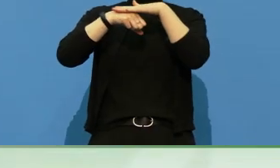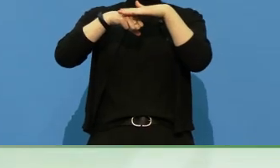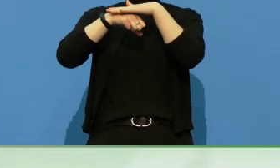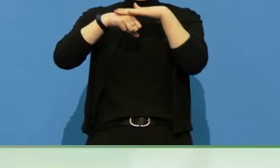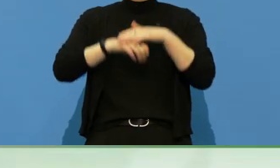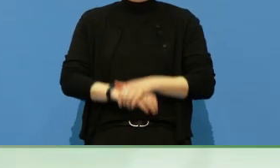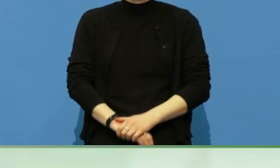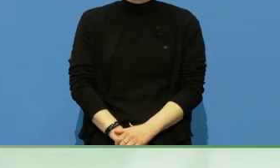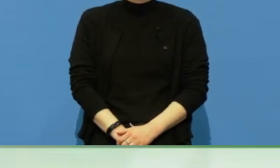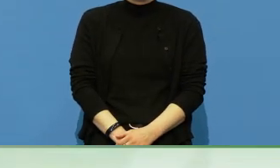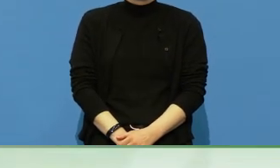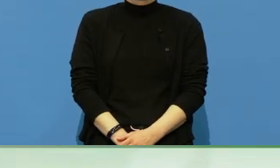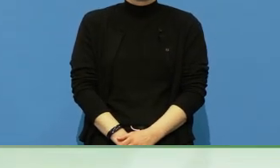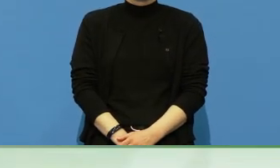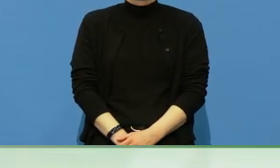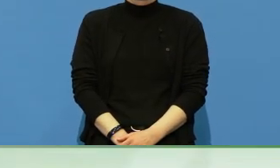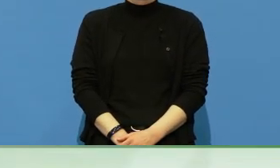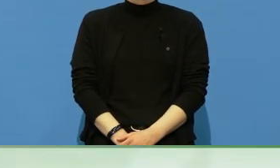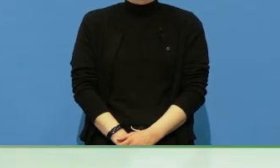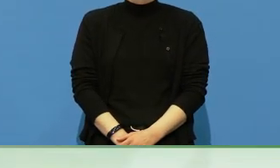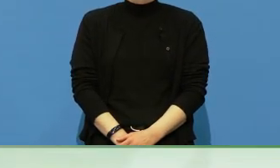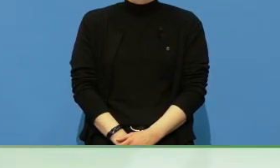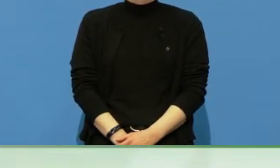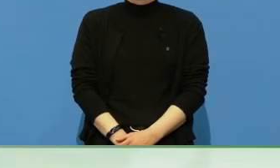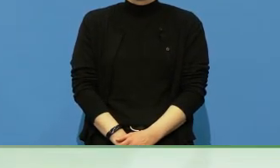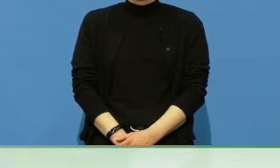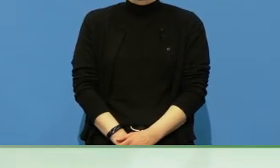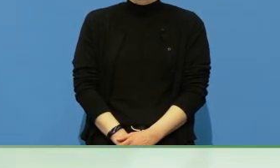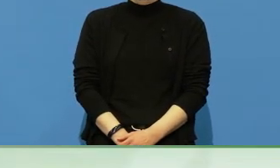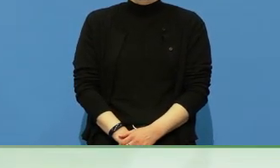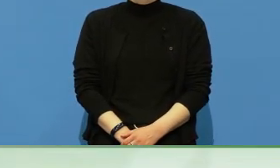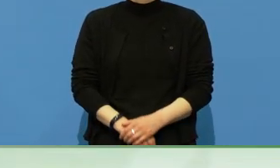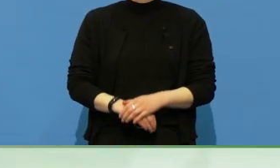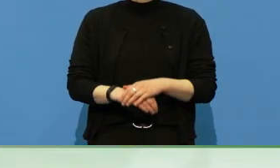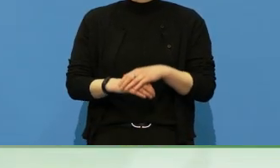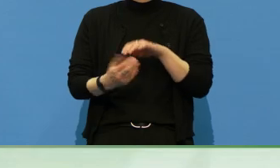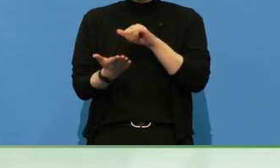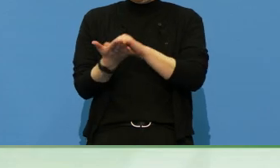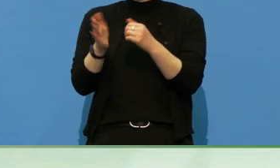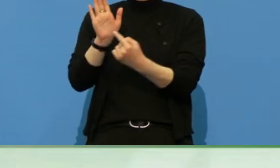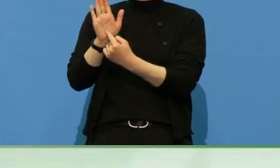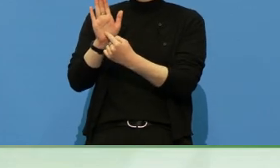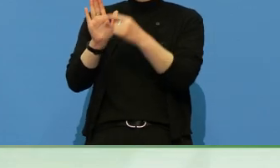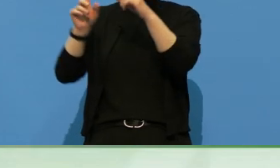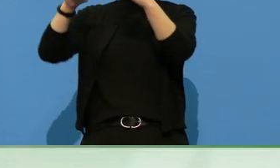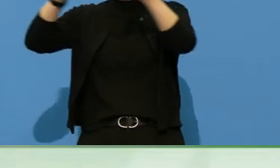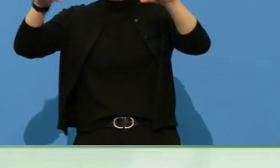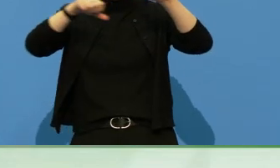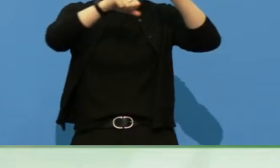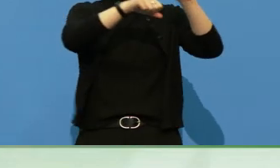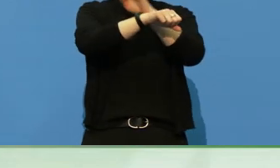and businesses realize that they have to do something, but for them it's a start. For us,